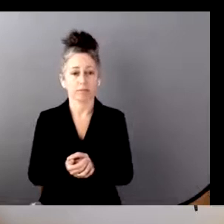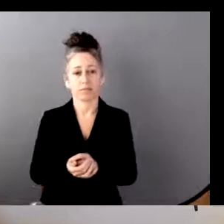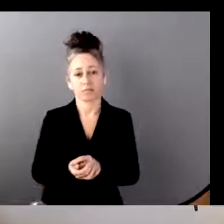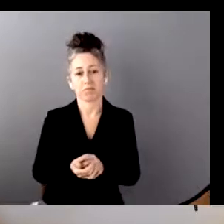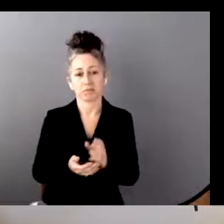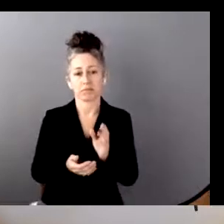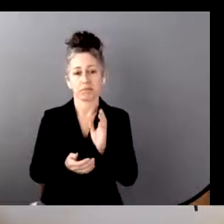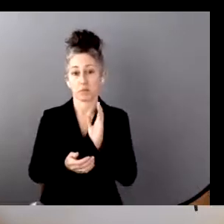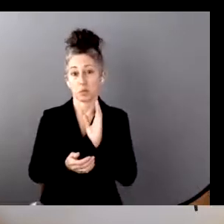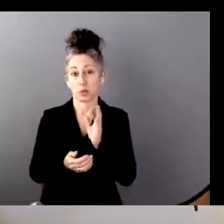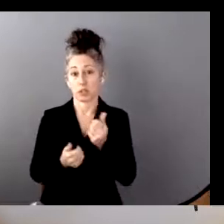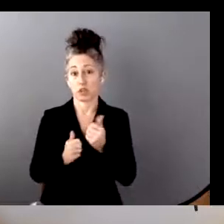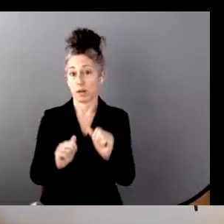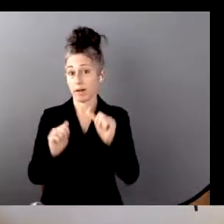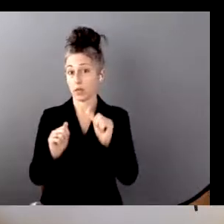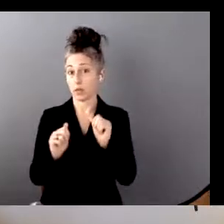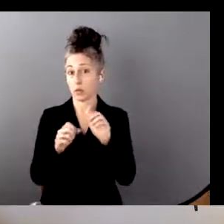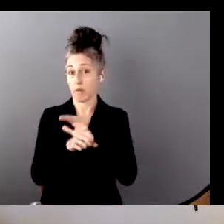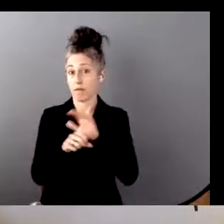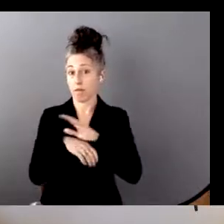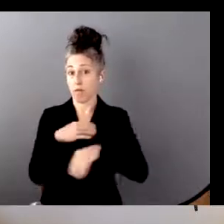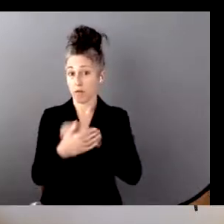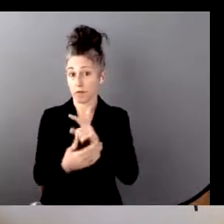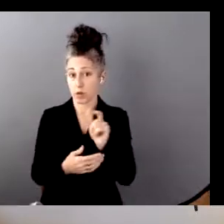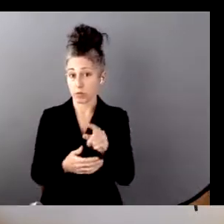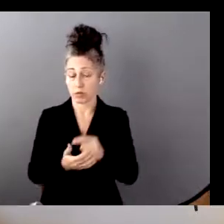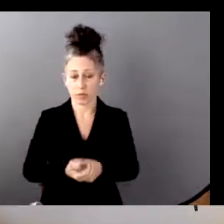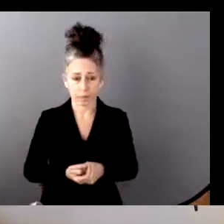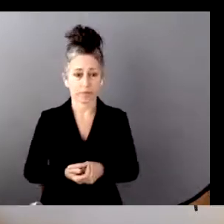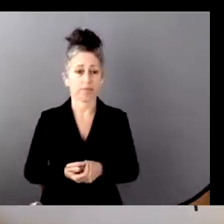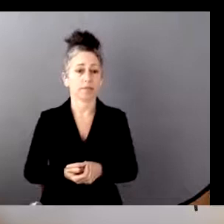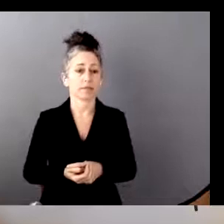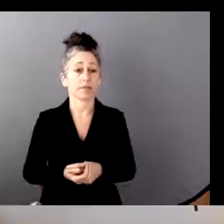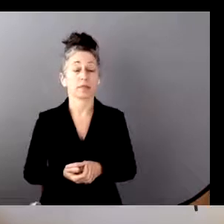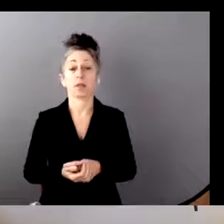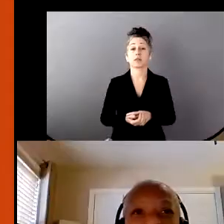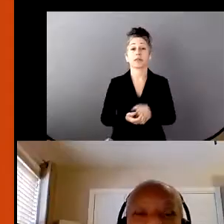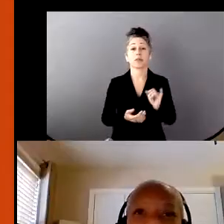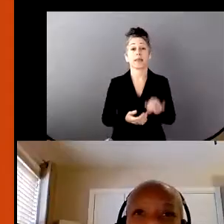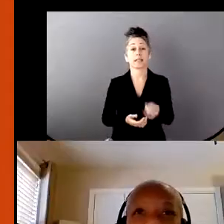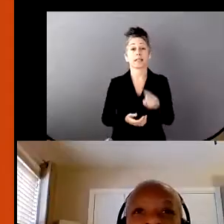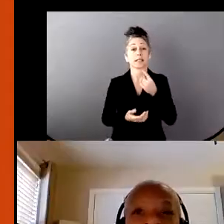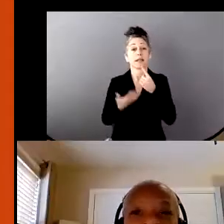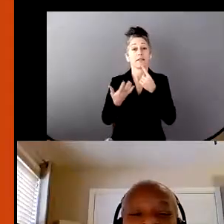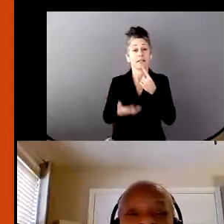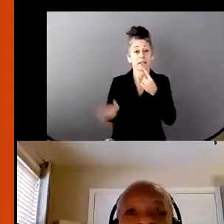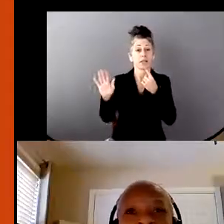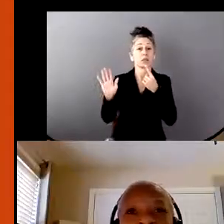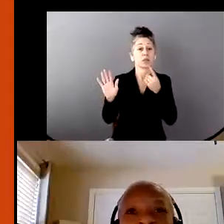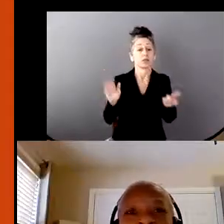our best to get through all of the questions. So with that, I'd like to turn things